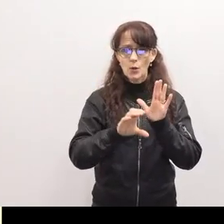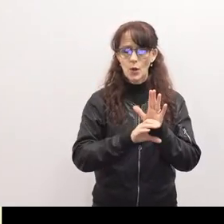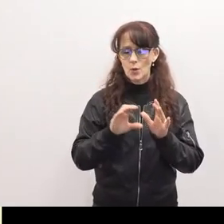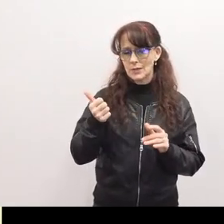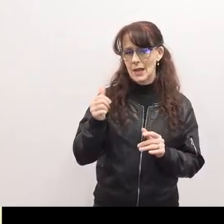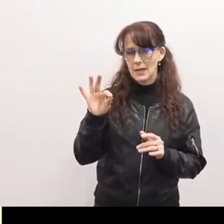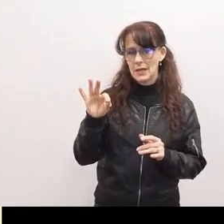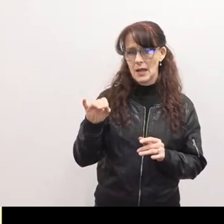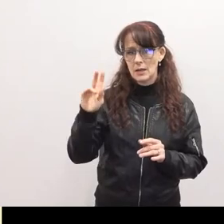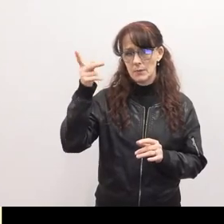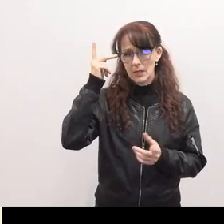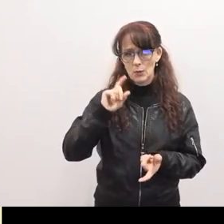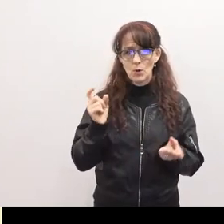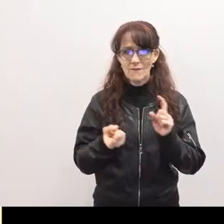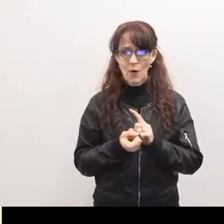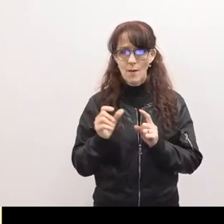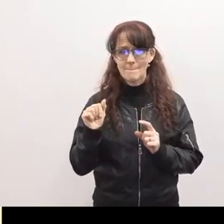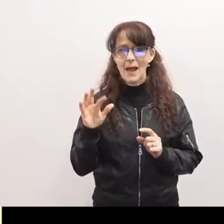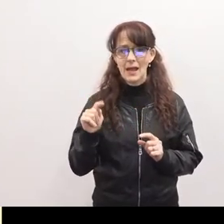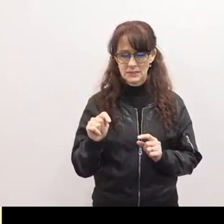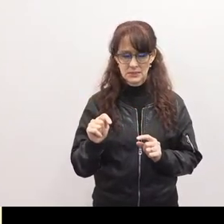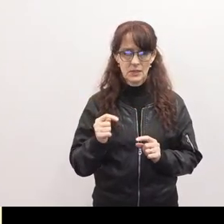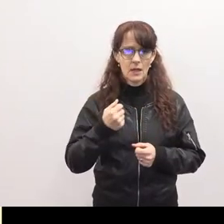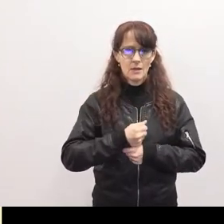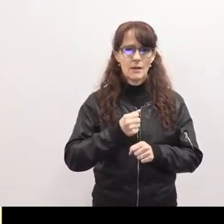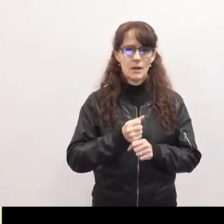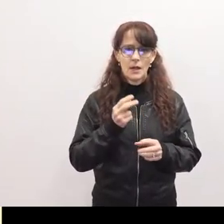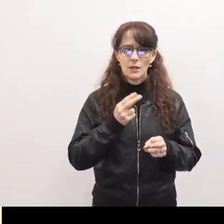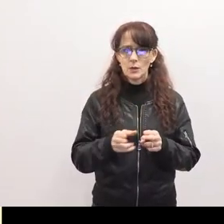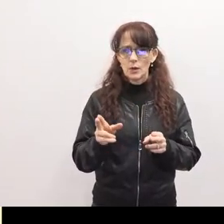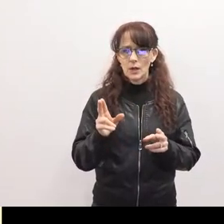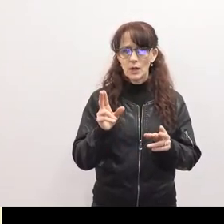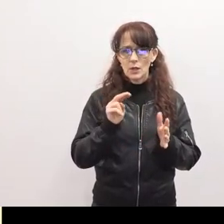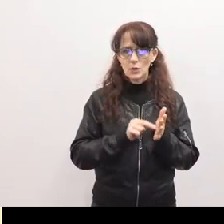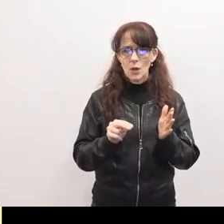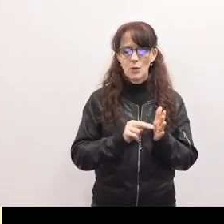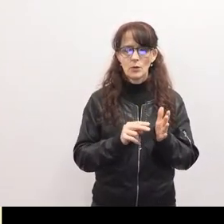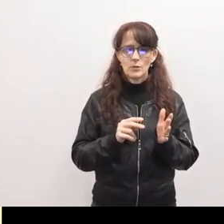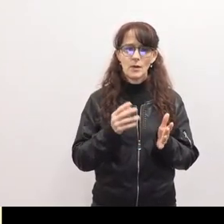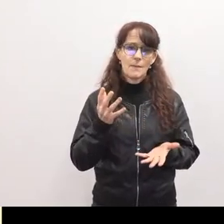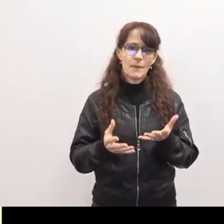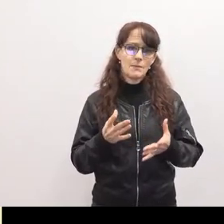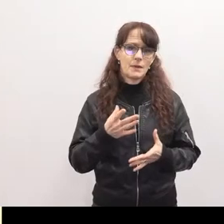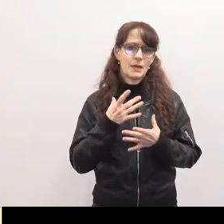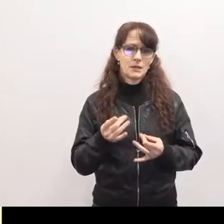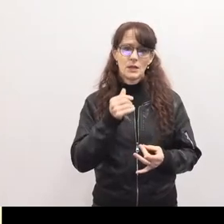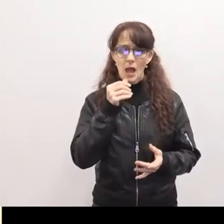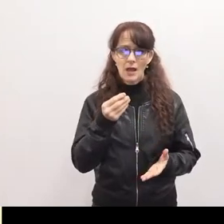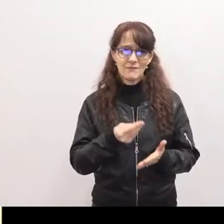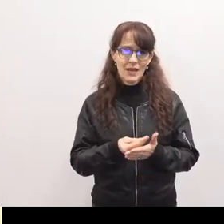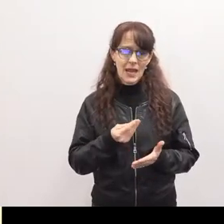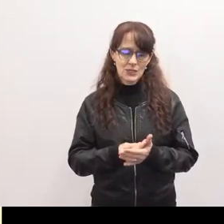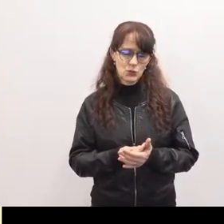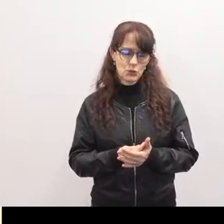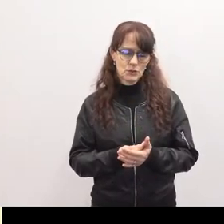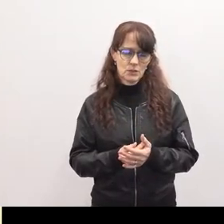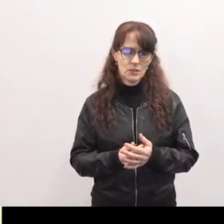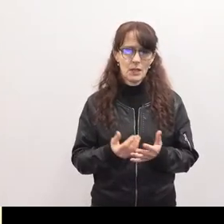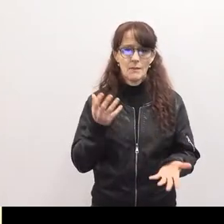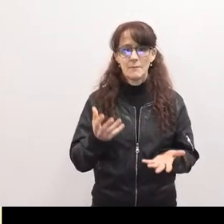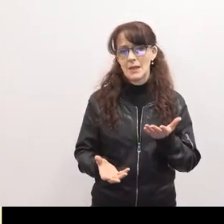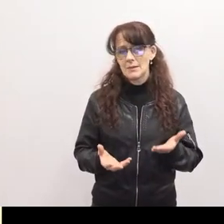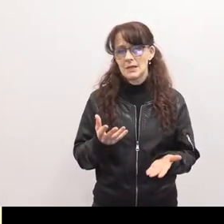Political Reform Act. But I did want to make a quick note that occasionally it might be an interest that is not financial. Occasionally it might